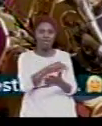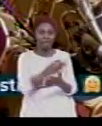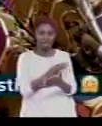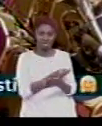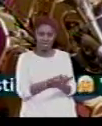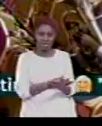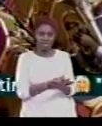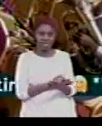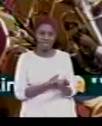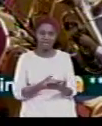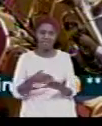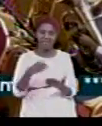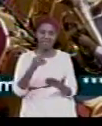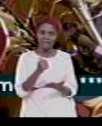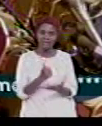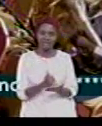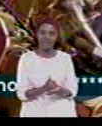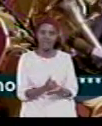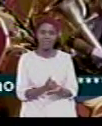Jehovah. Amen.